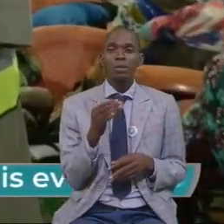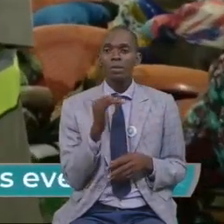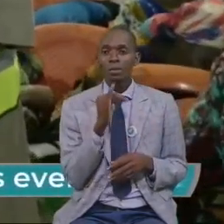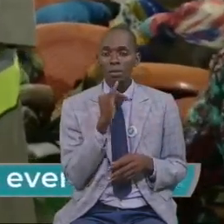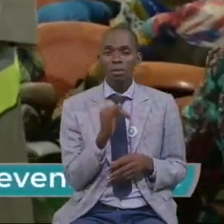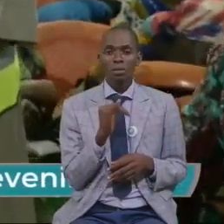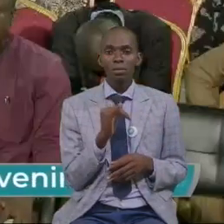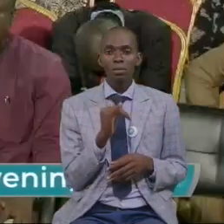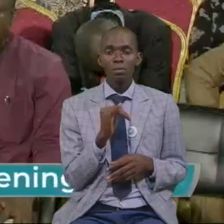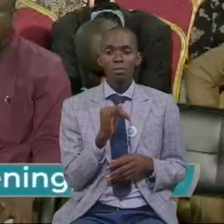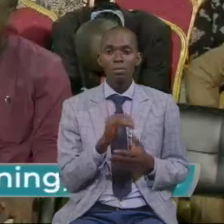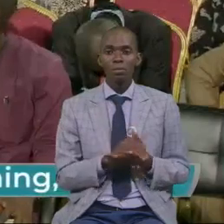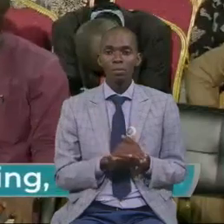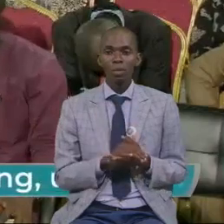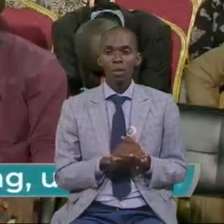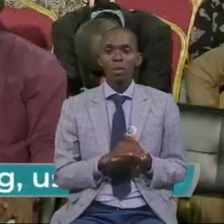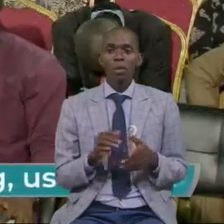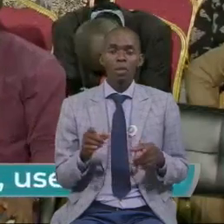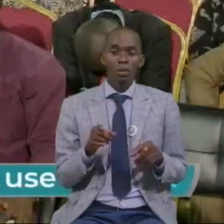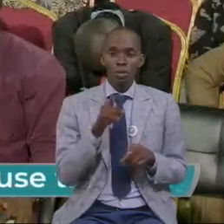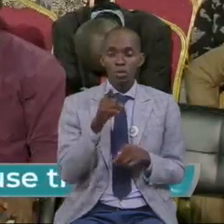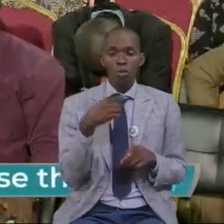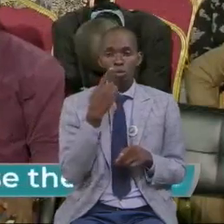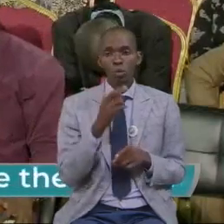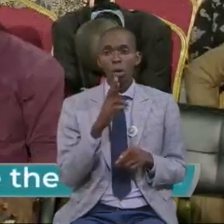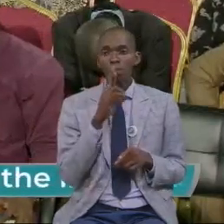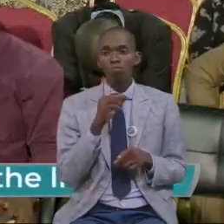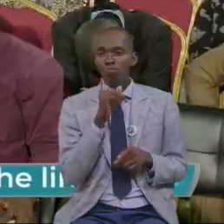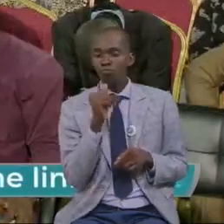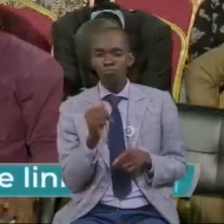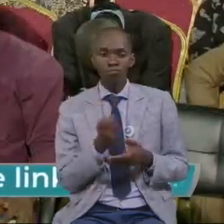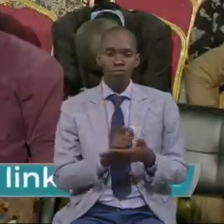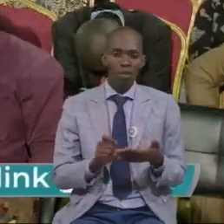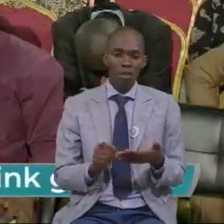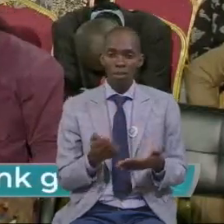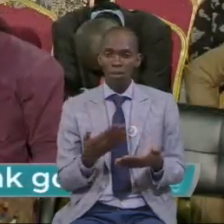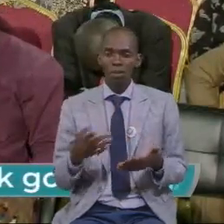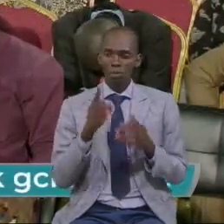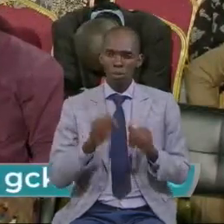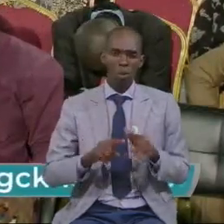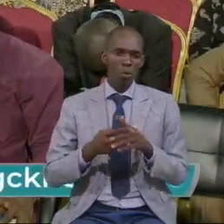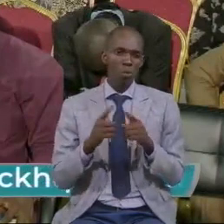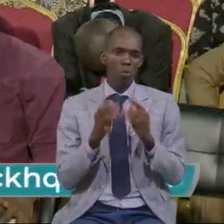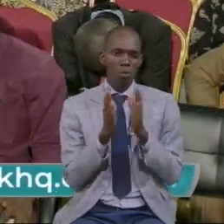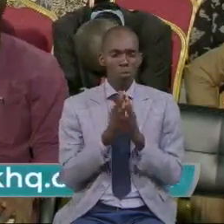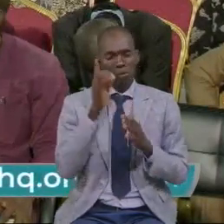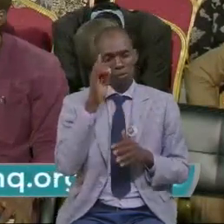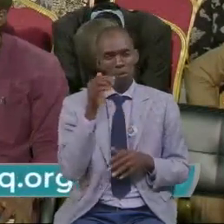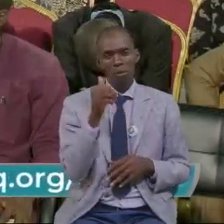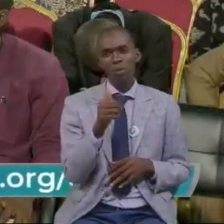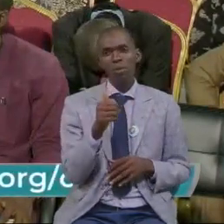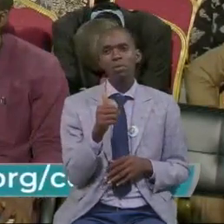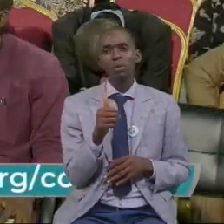now while we're attending to those people. those who have given their lives to the